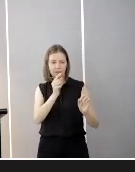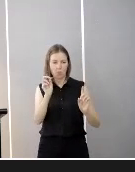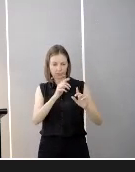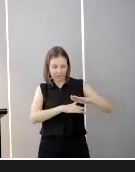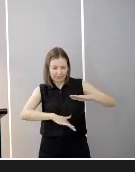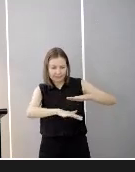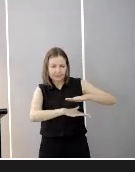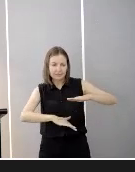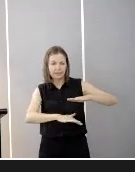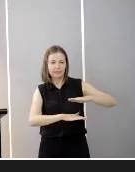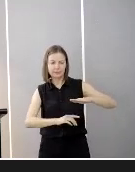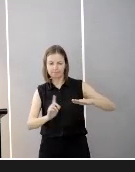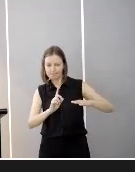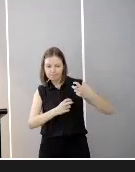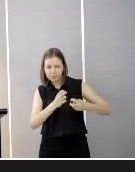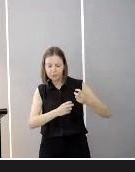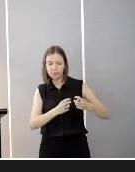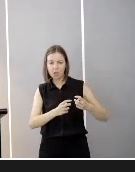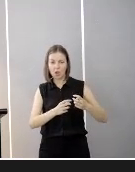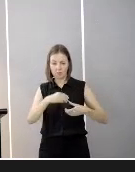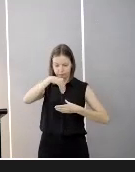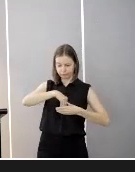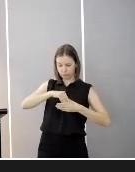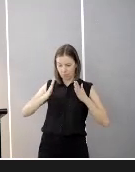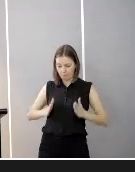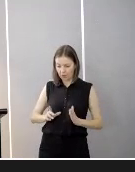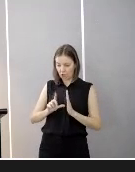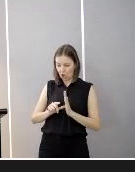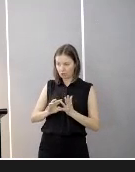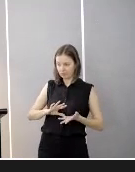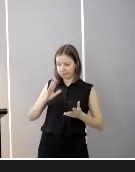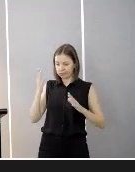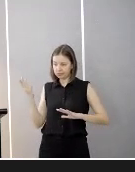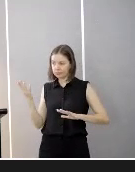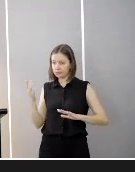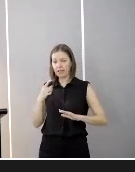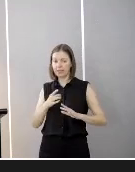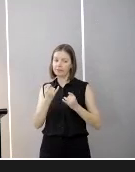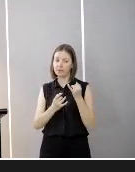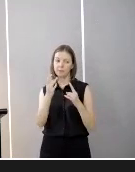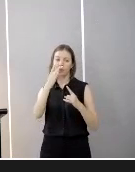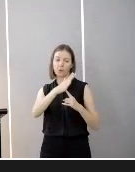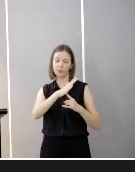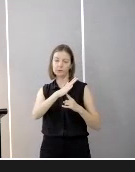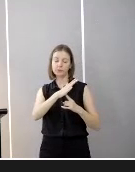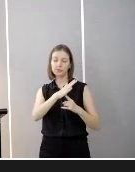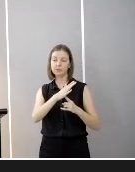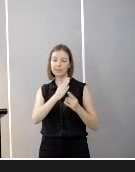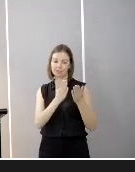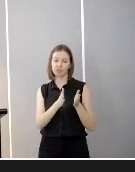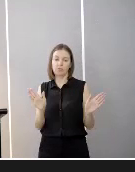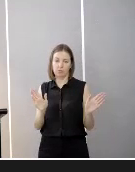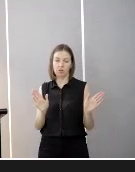some of these problems. So we're really interested in body clock dysfunction. We think that it's really important kind of across the board, but we also